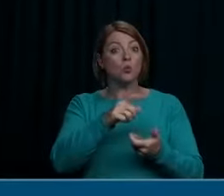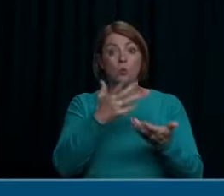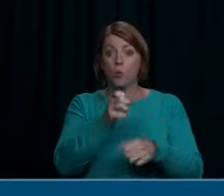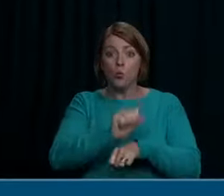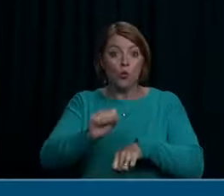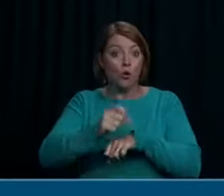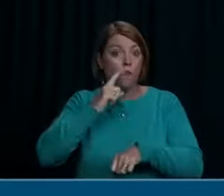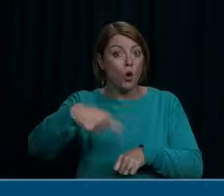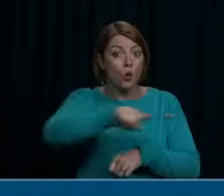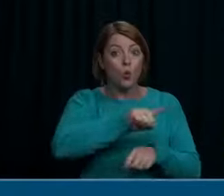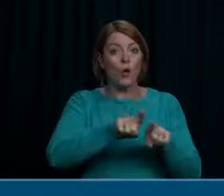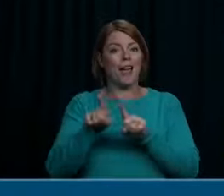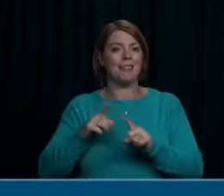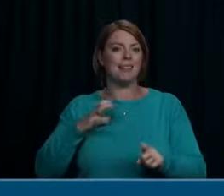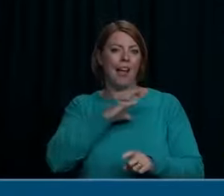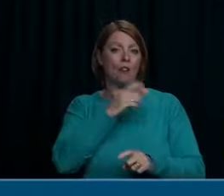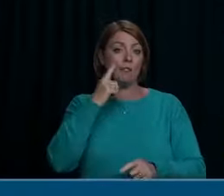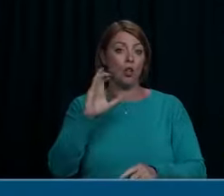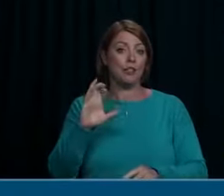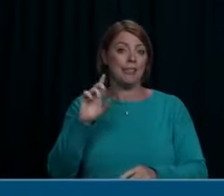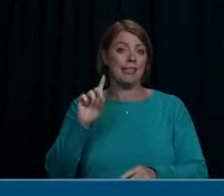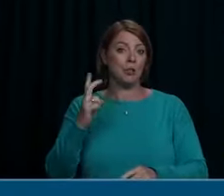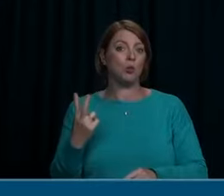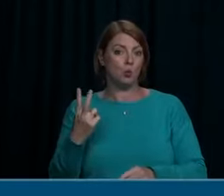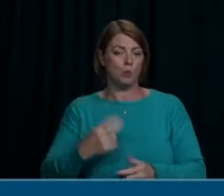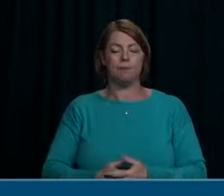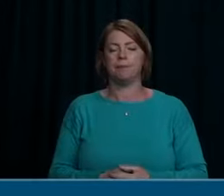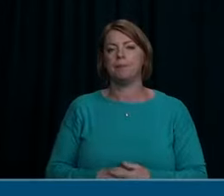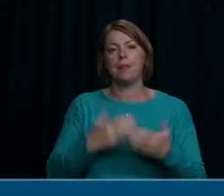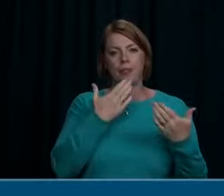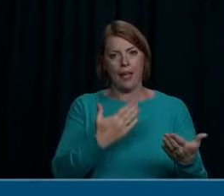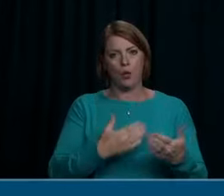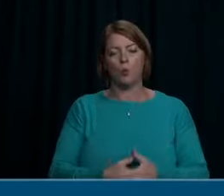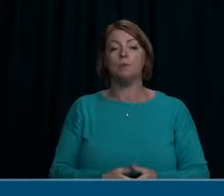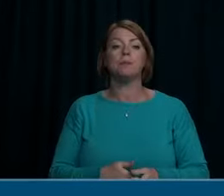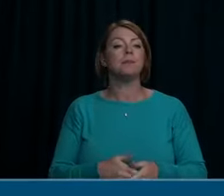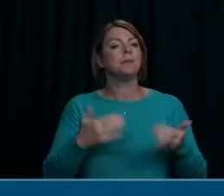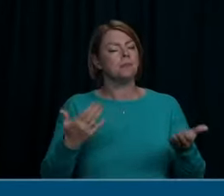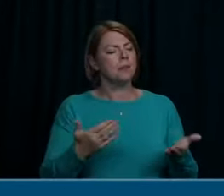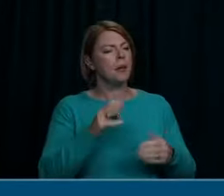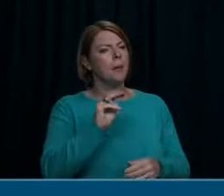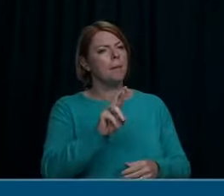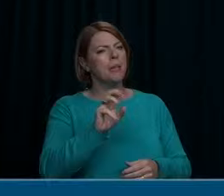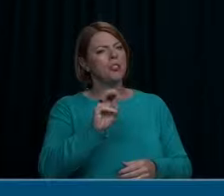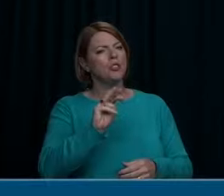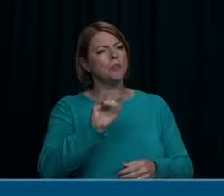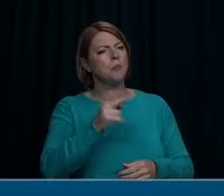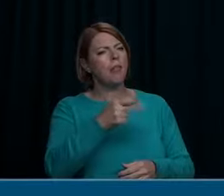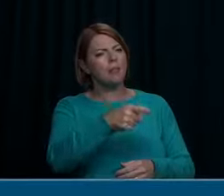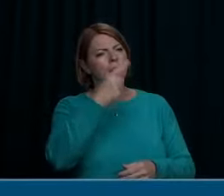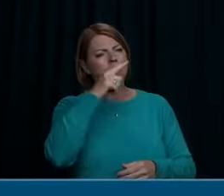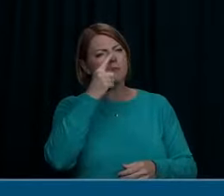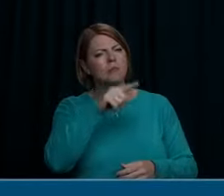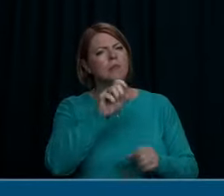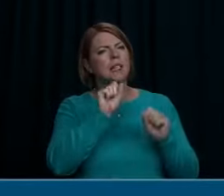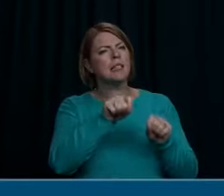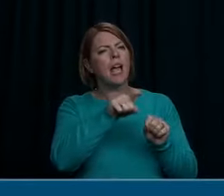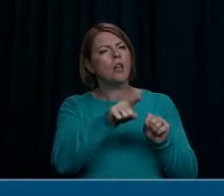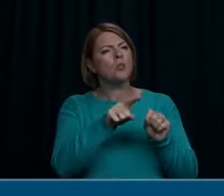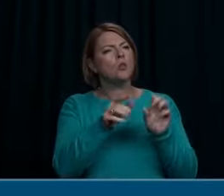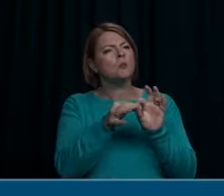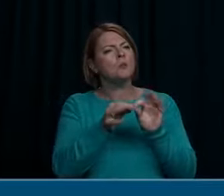your next congressman for CD2. Thank you. Mr. Smith, can you point to one or two votes that Eli Crane has